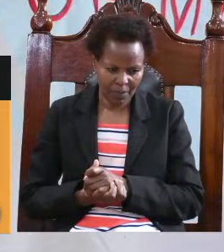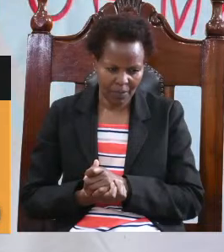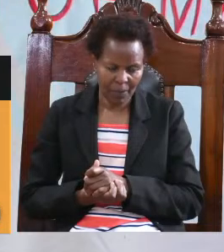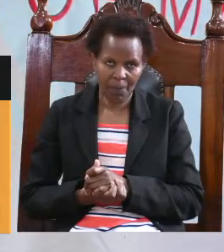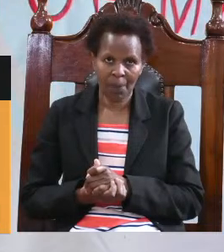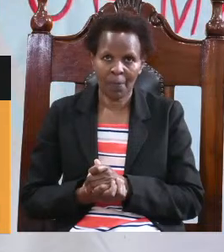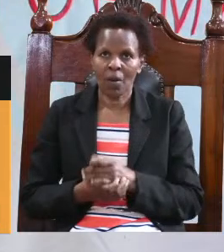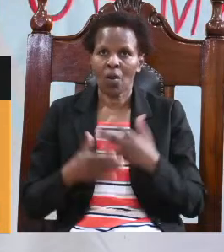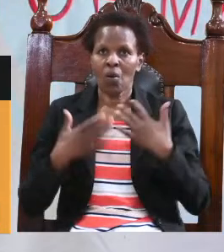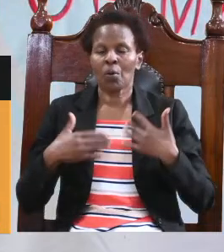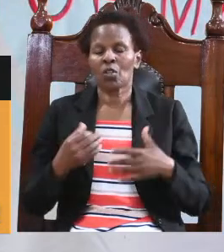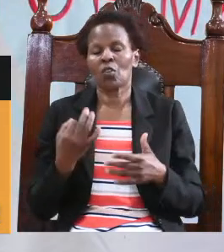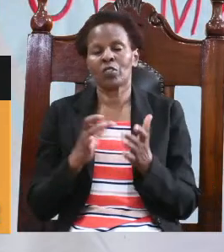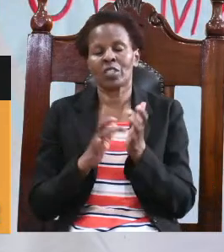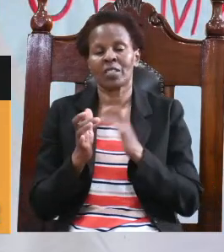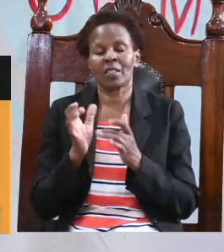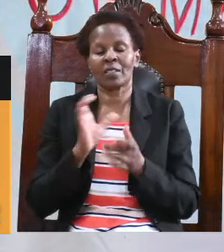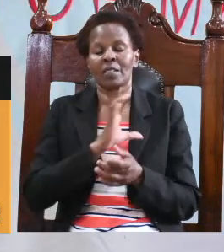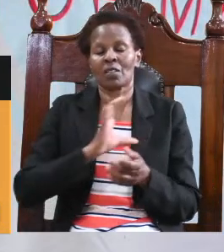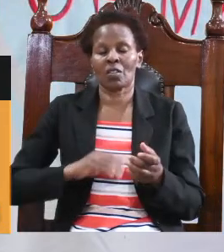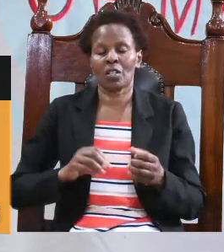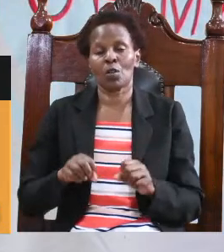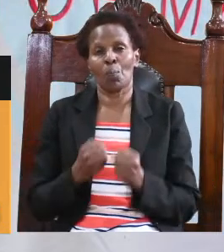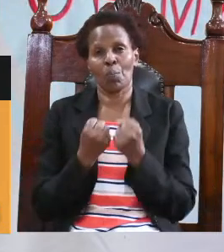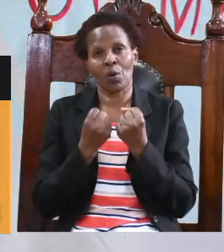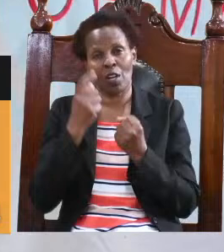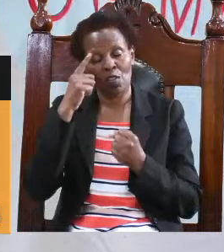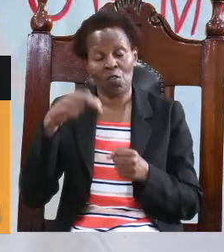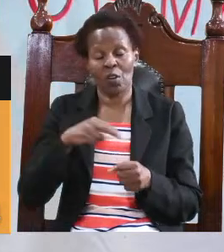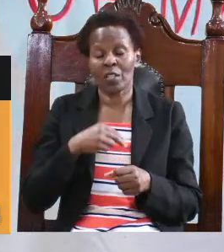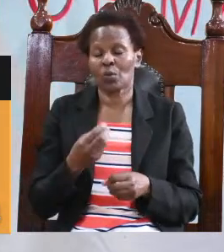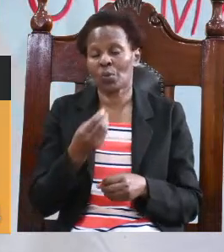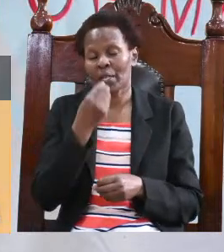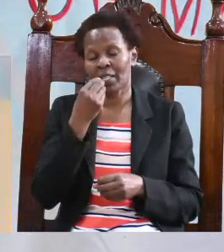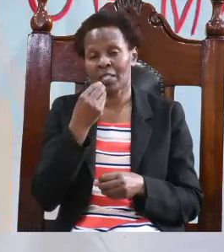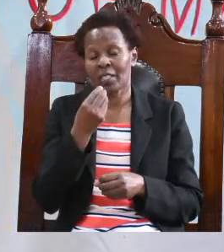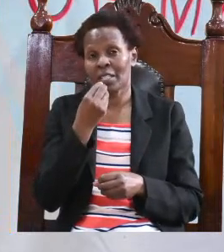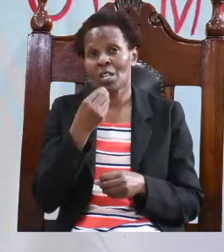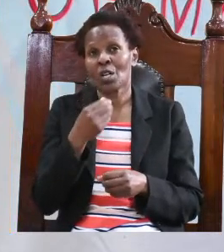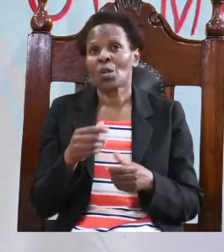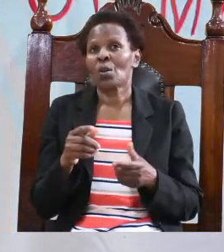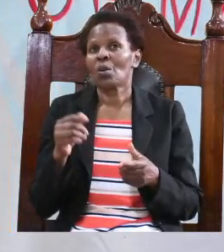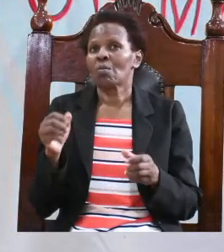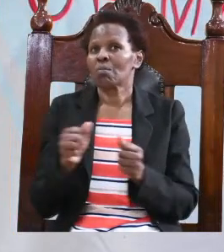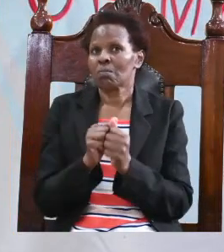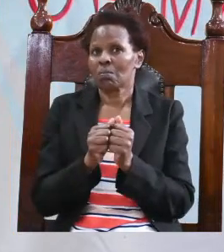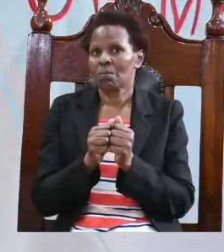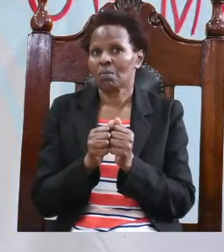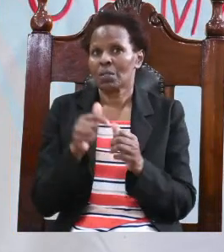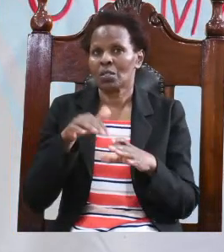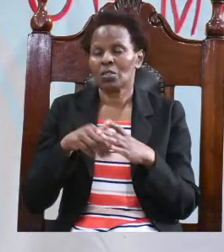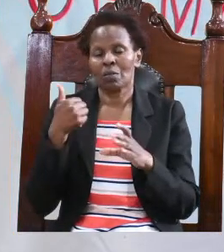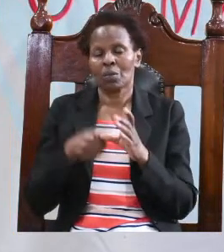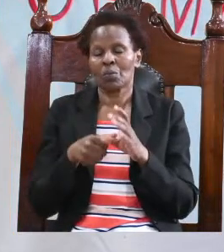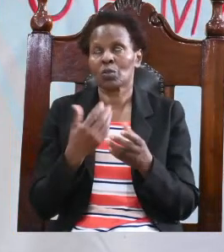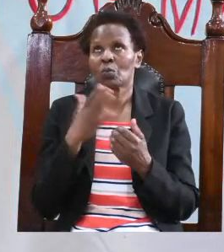The body of our Lord Jesus Christ was broken for us. Let's eat together in remembrance of him.